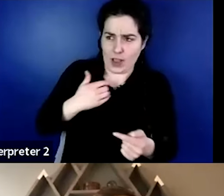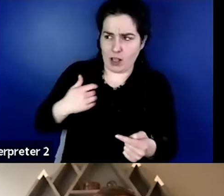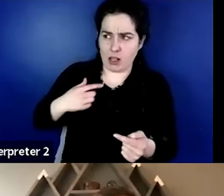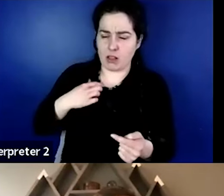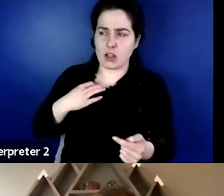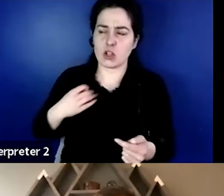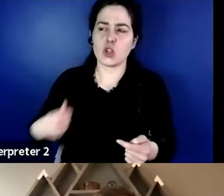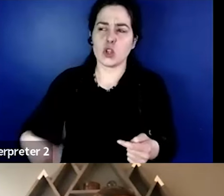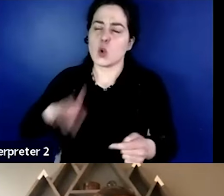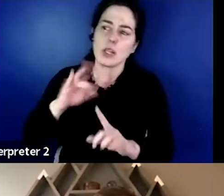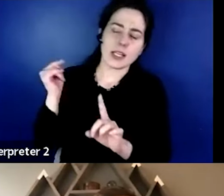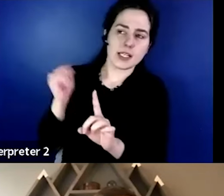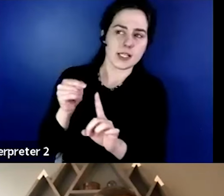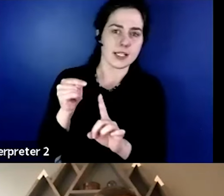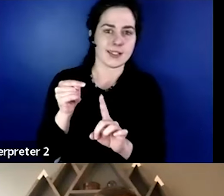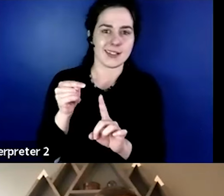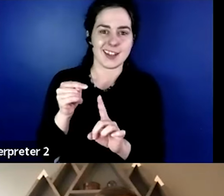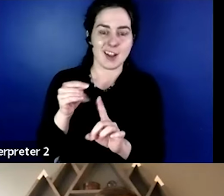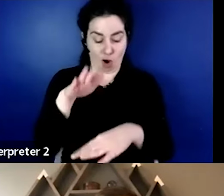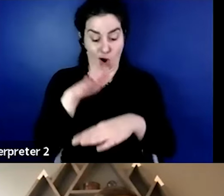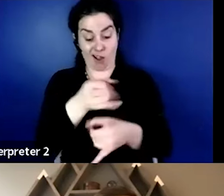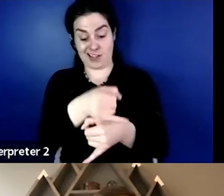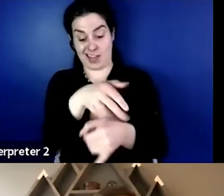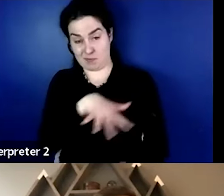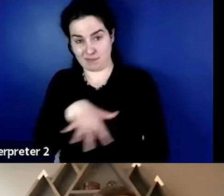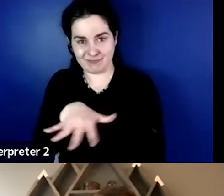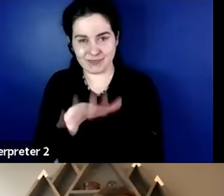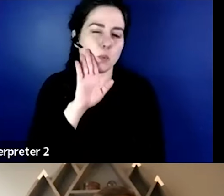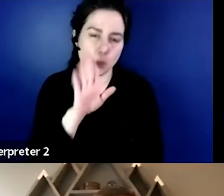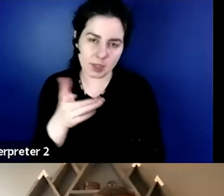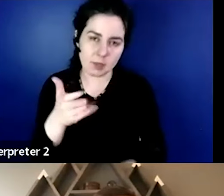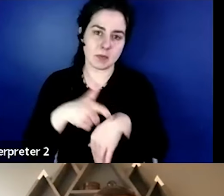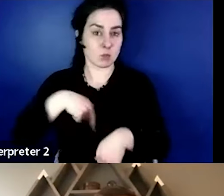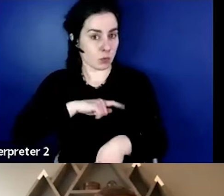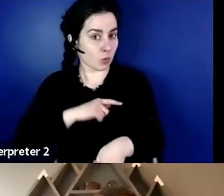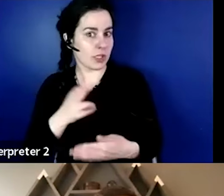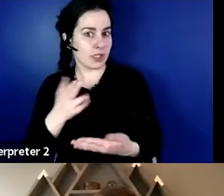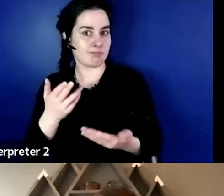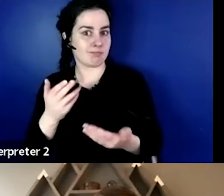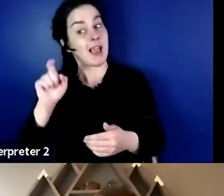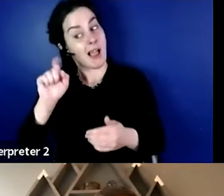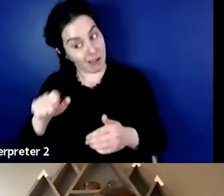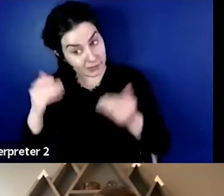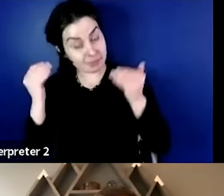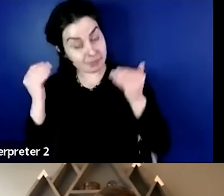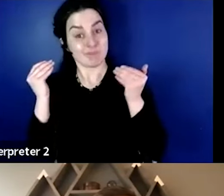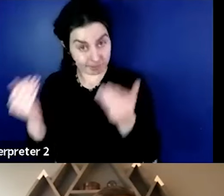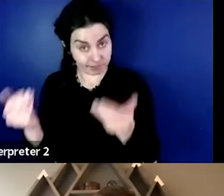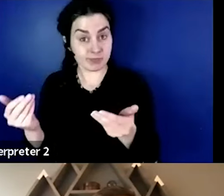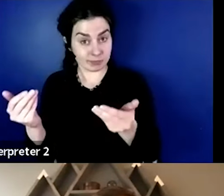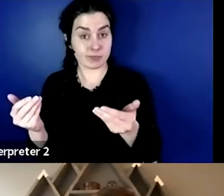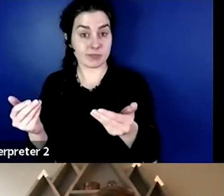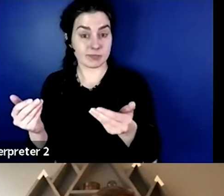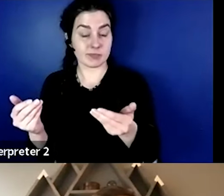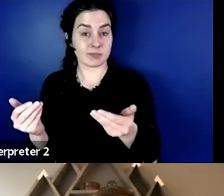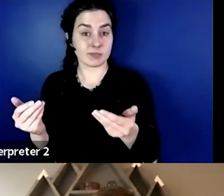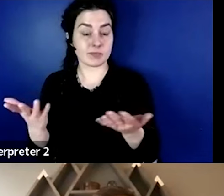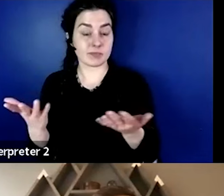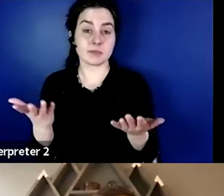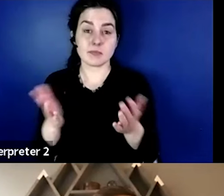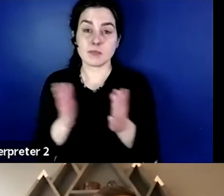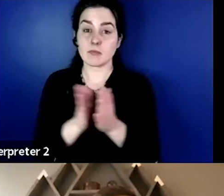it is a part of being on a campus is that there are going to be times where we do have to deal with an issue. We may not